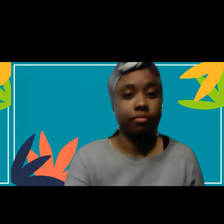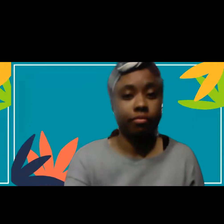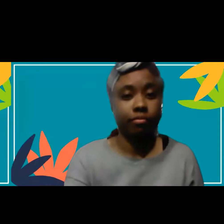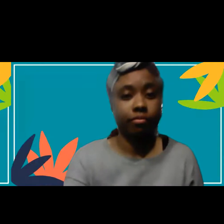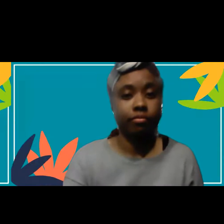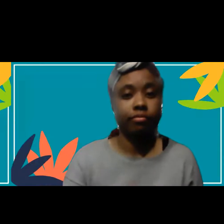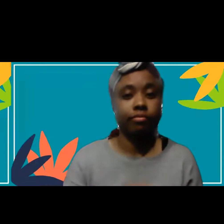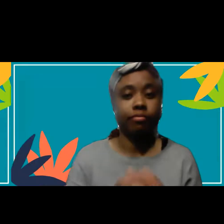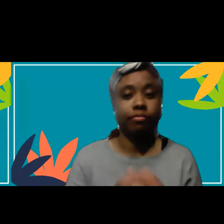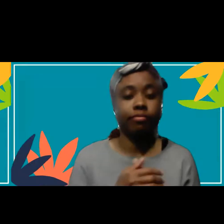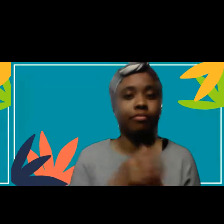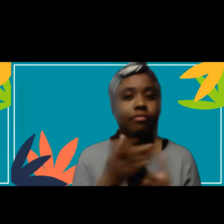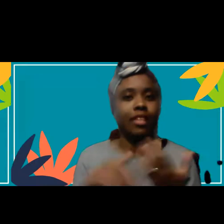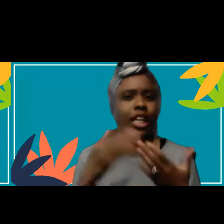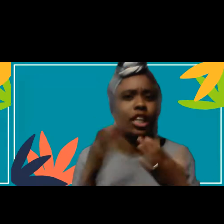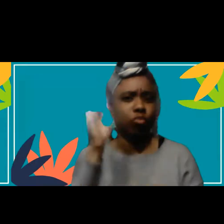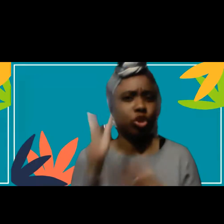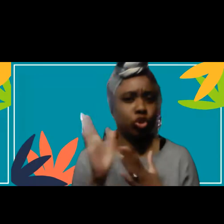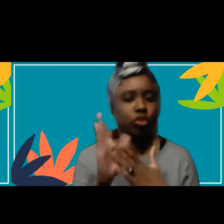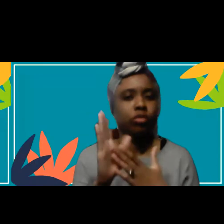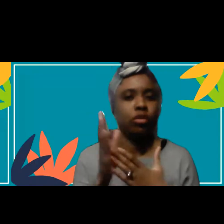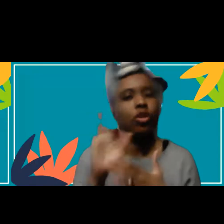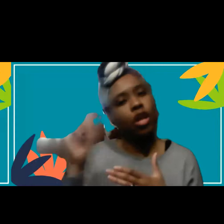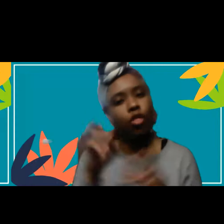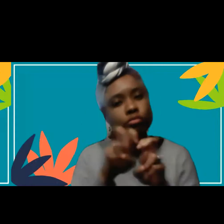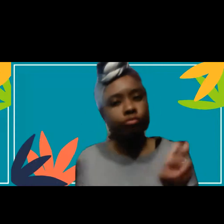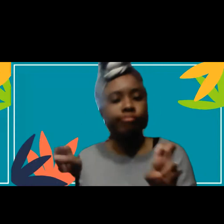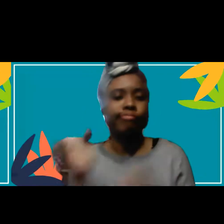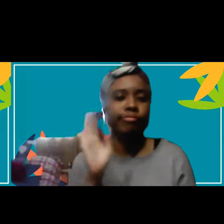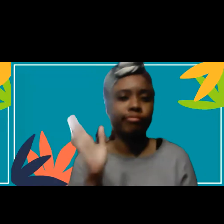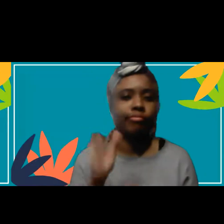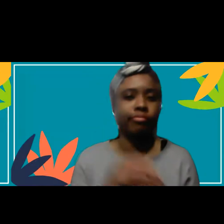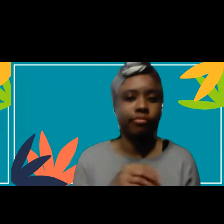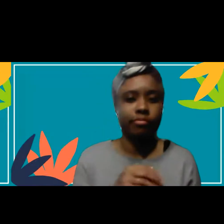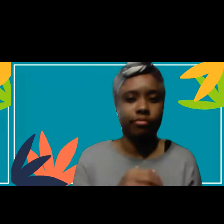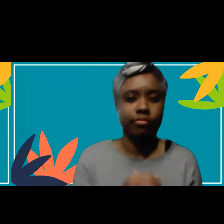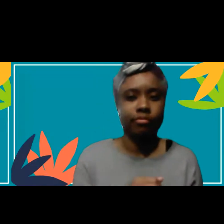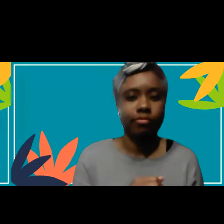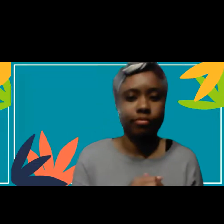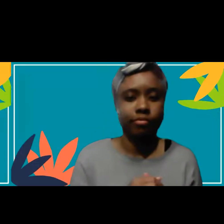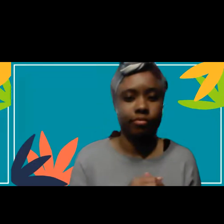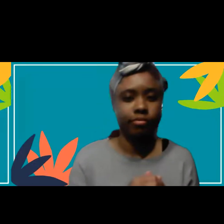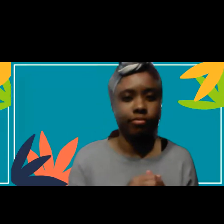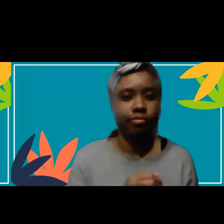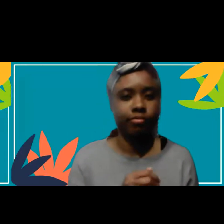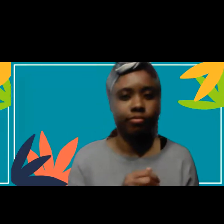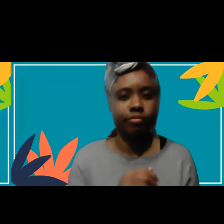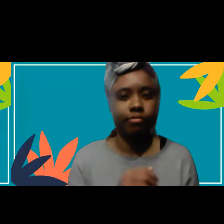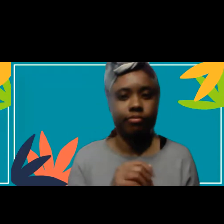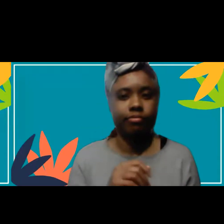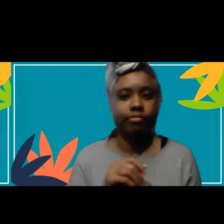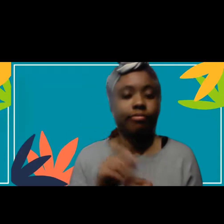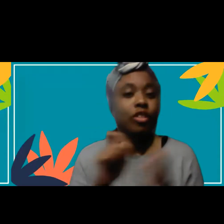moment to introduce themselves as well. So Bhumika Muchala is an activist, advocate, writer, and